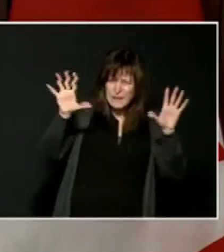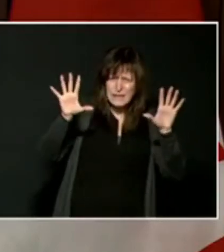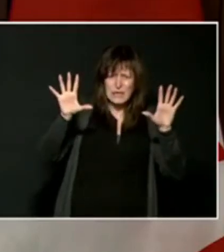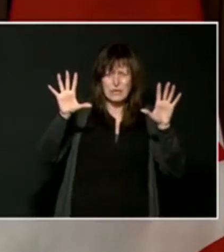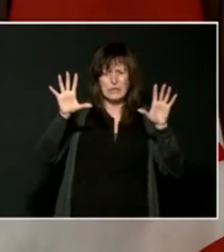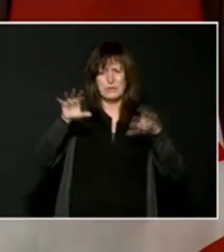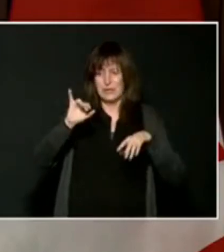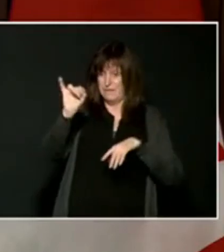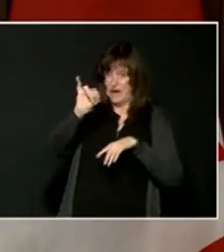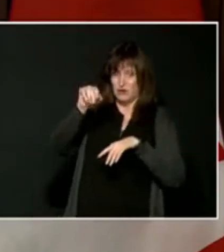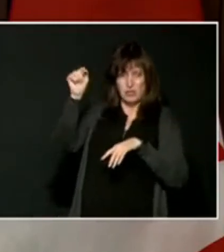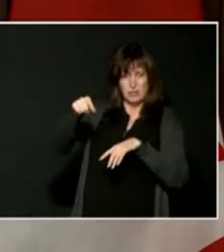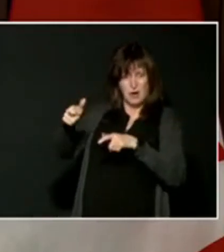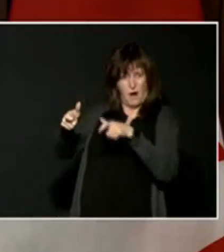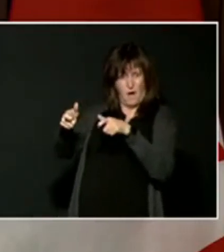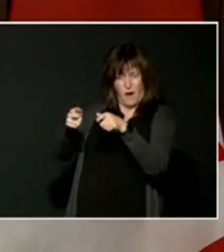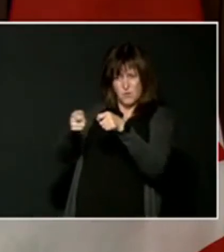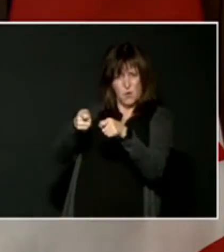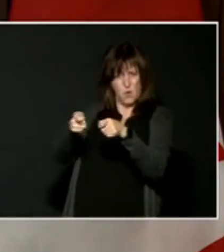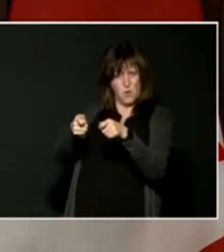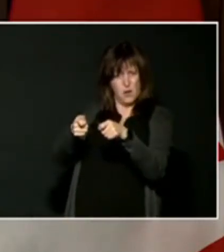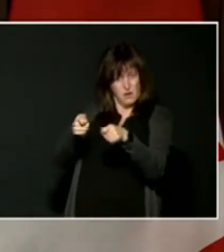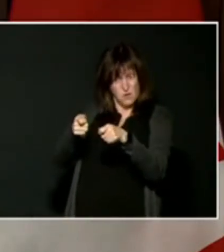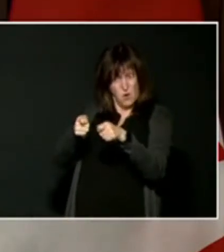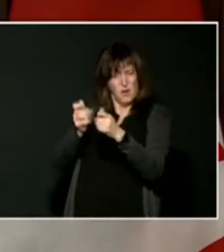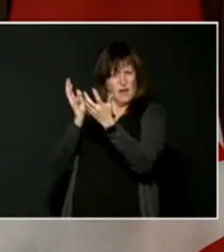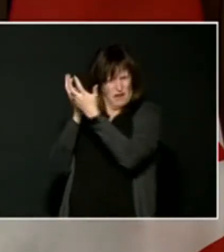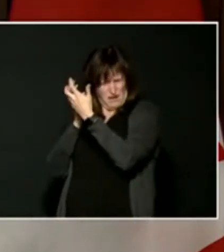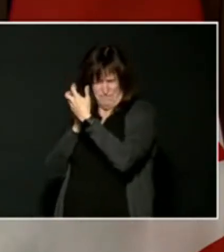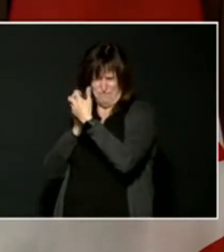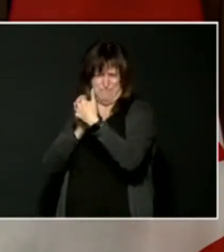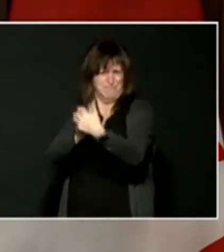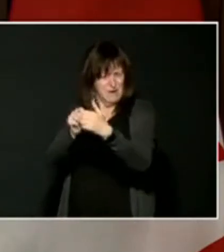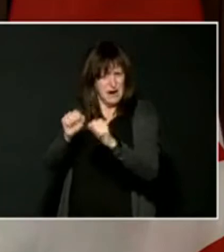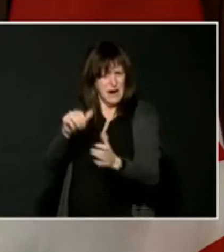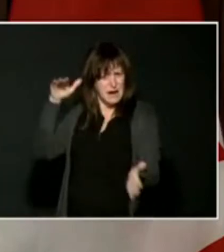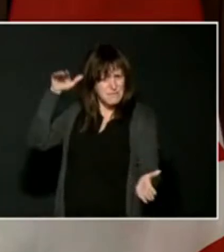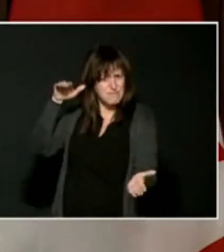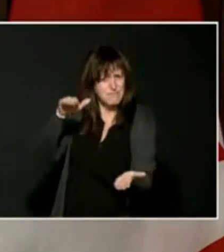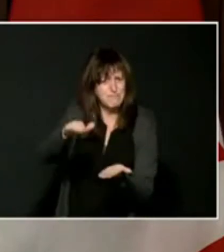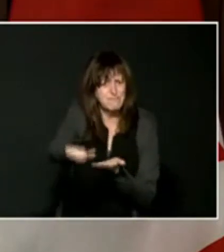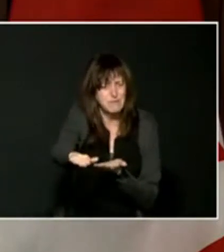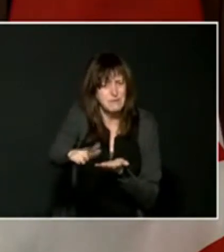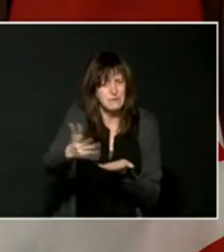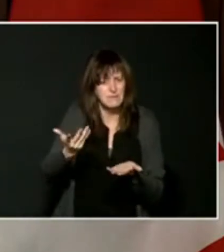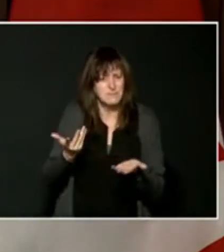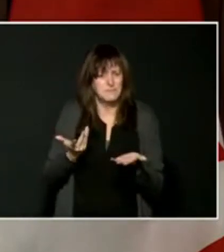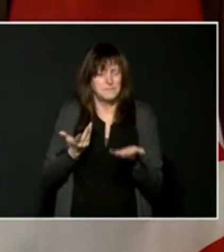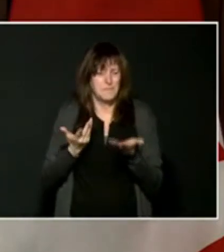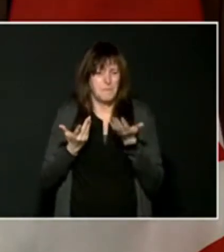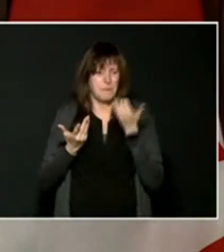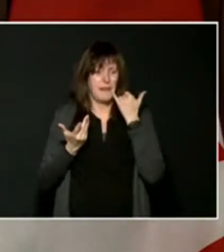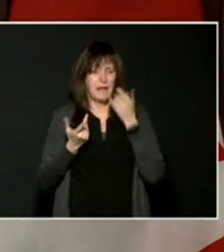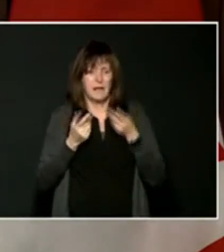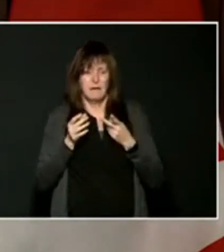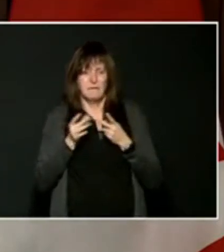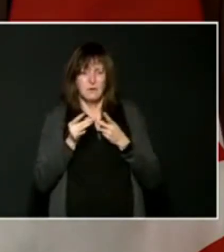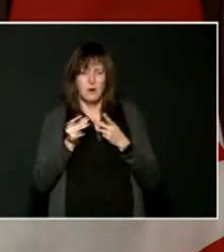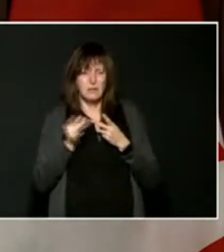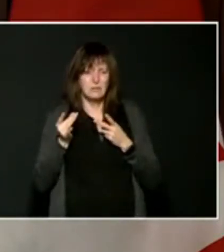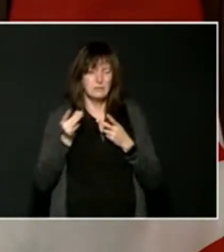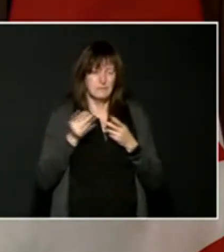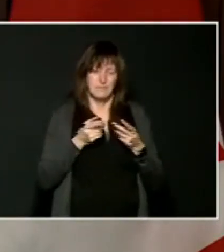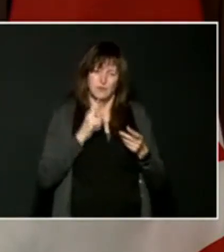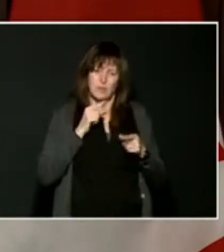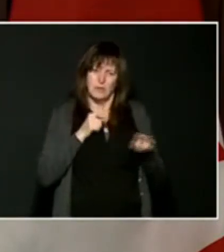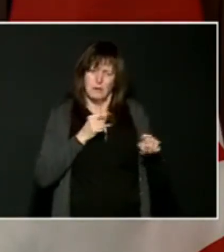everything moves along quickly. But I would say if there is room for choices, schools would be the last things that I would, at least